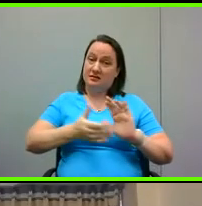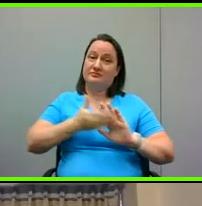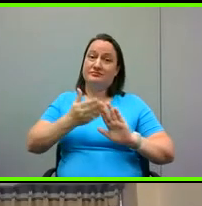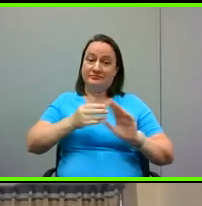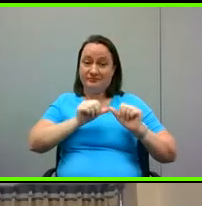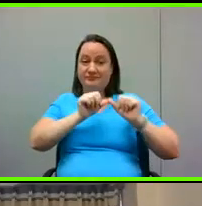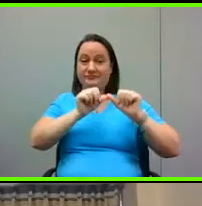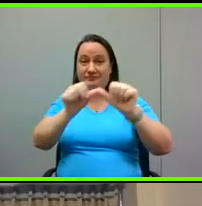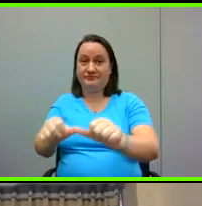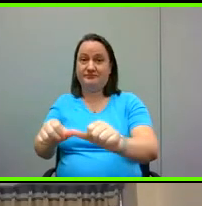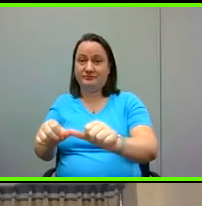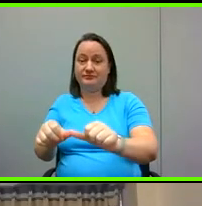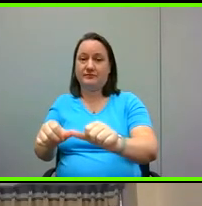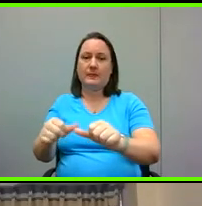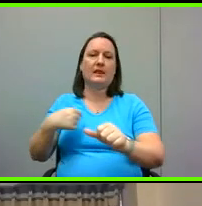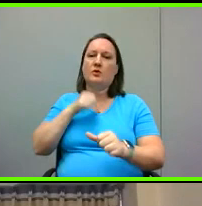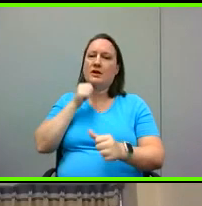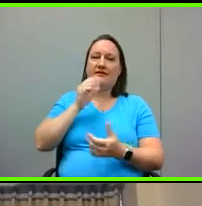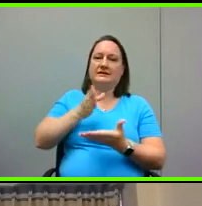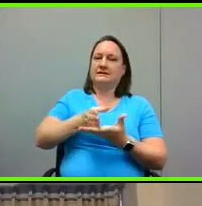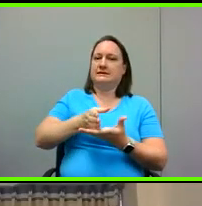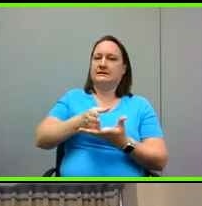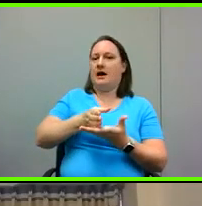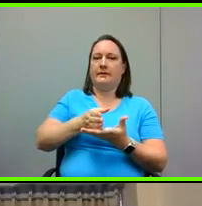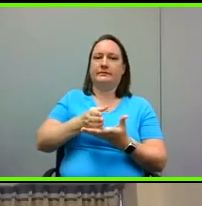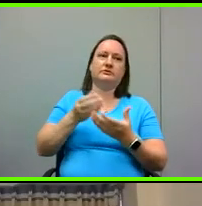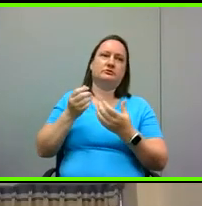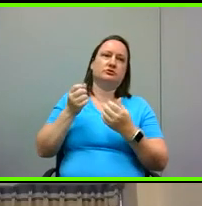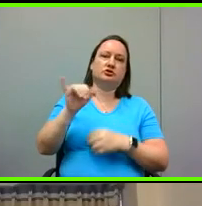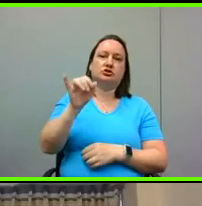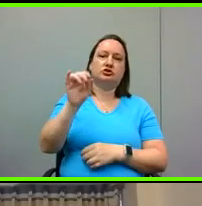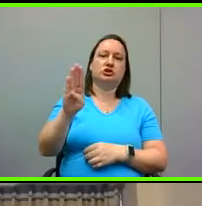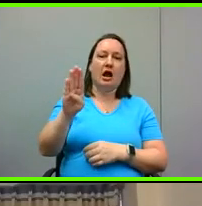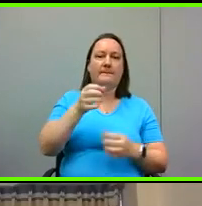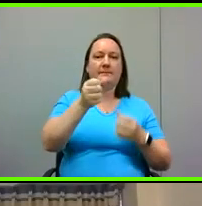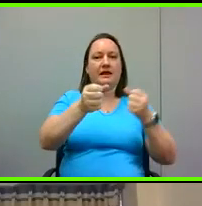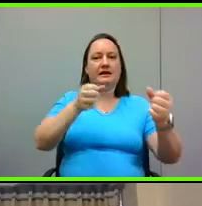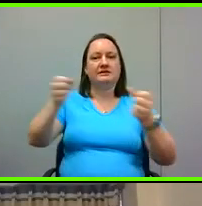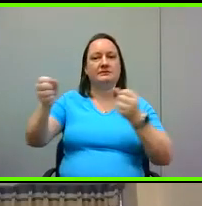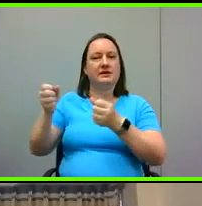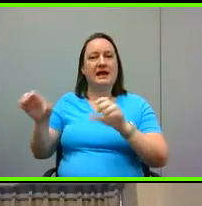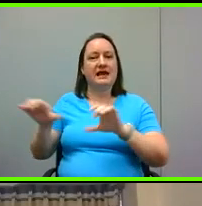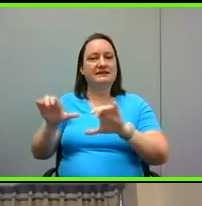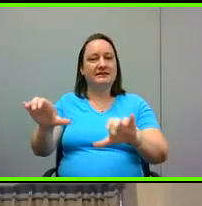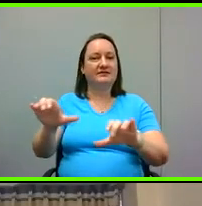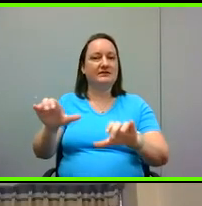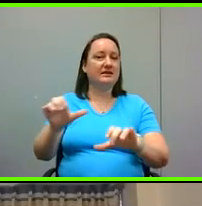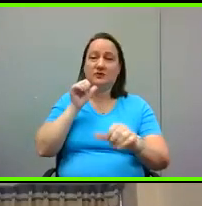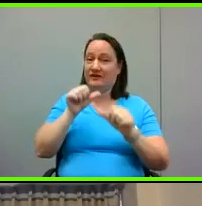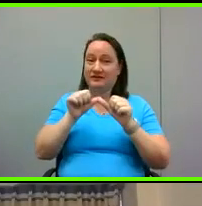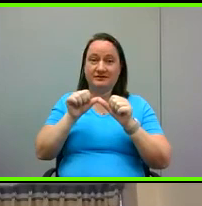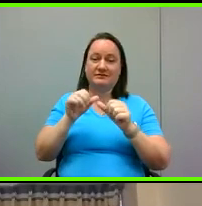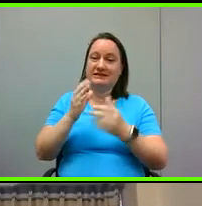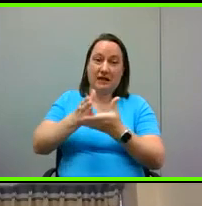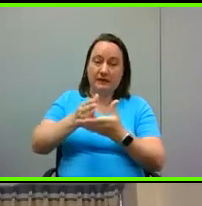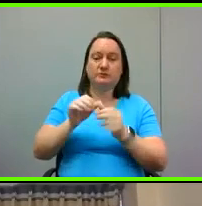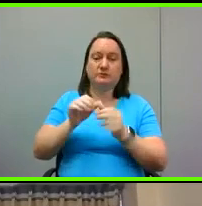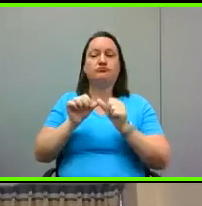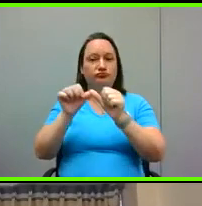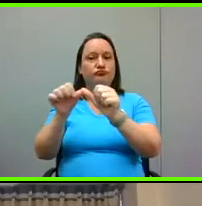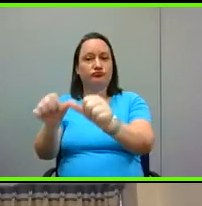We haven't stopped doing job placement activities. We haven't stopped place and train if somebody is actually